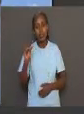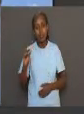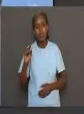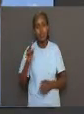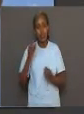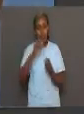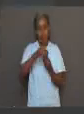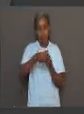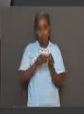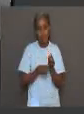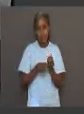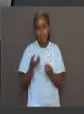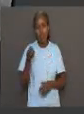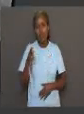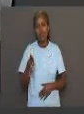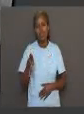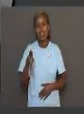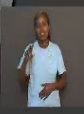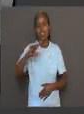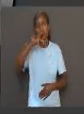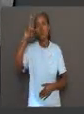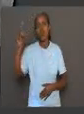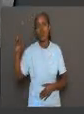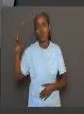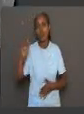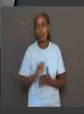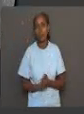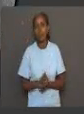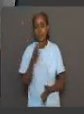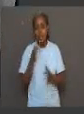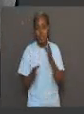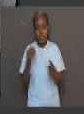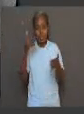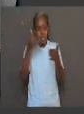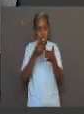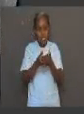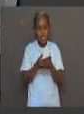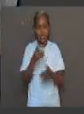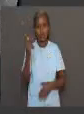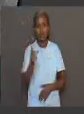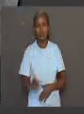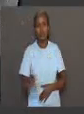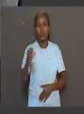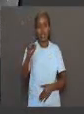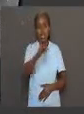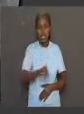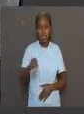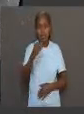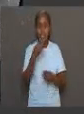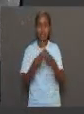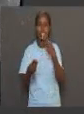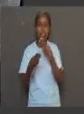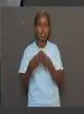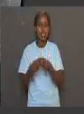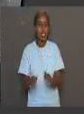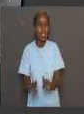or even the moon. If we wished to plot a sphere mathematically,